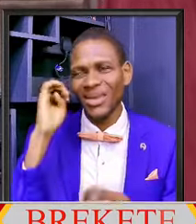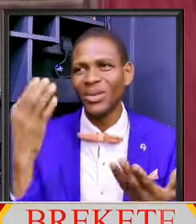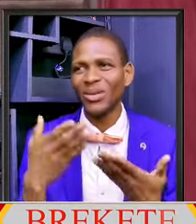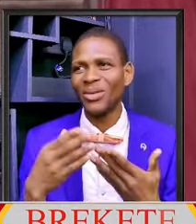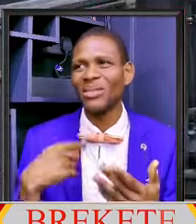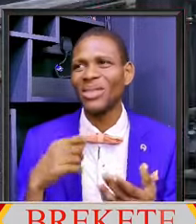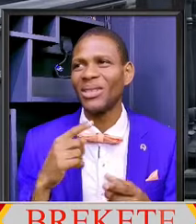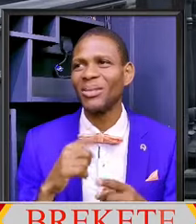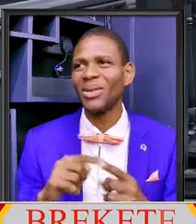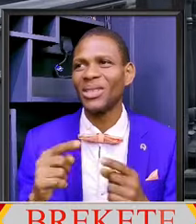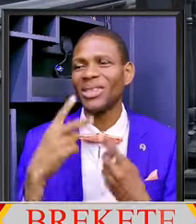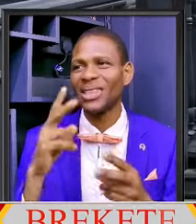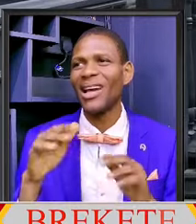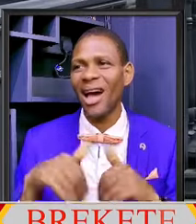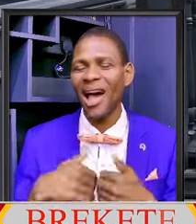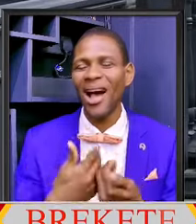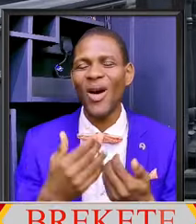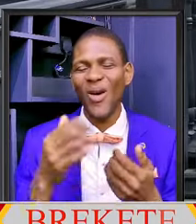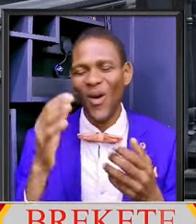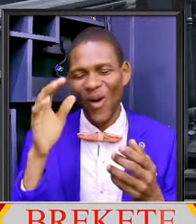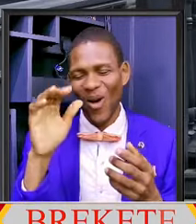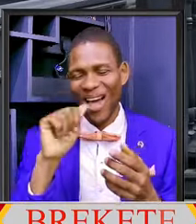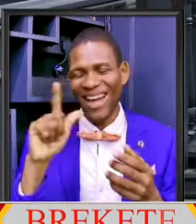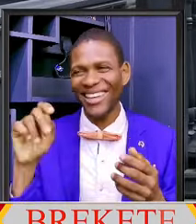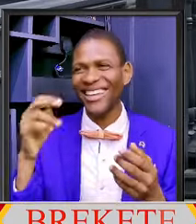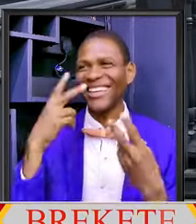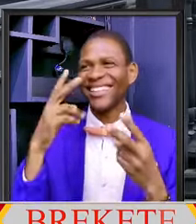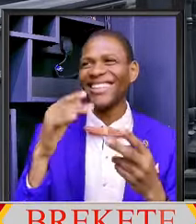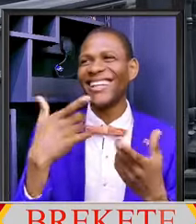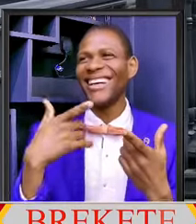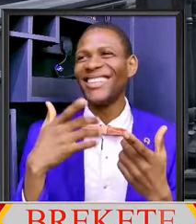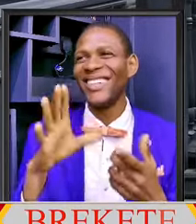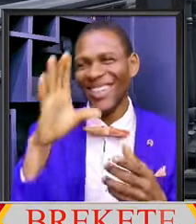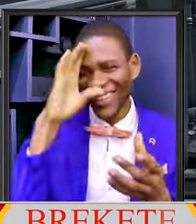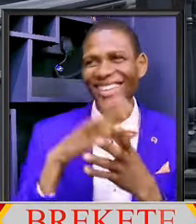today. May your husband never suffer waste pain.